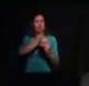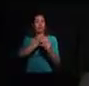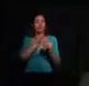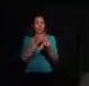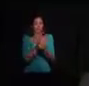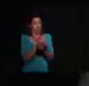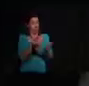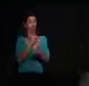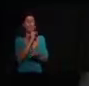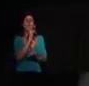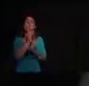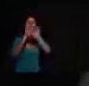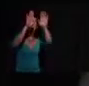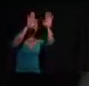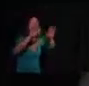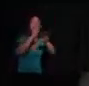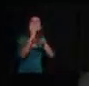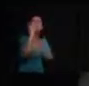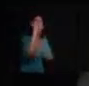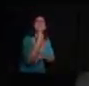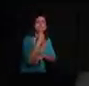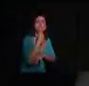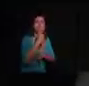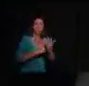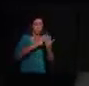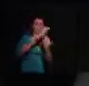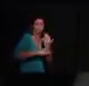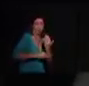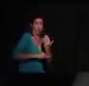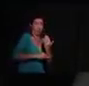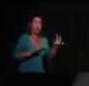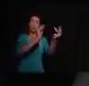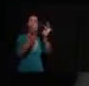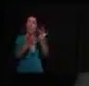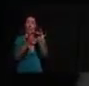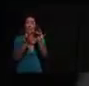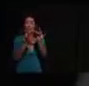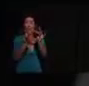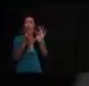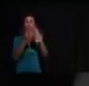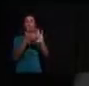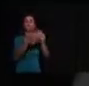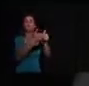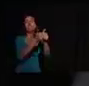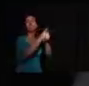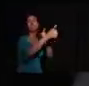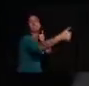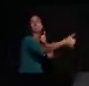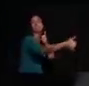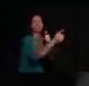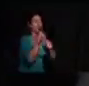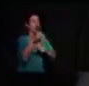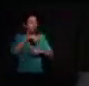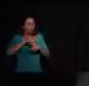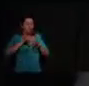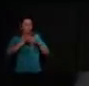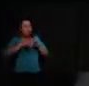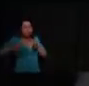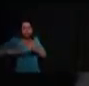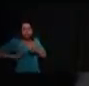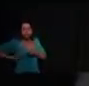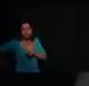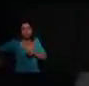about the program is that it's online, so it's at distance, but it's addressing what I would